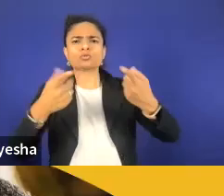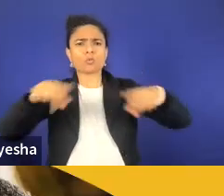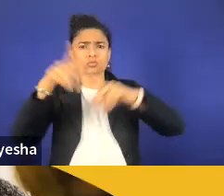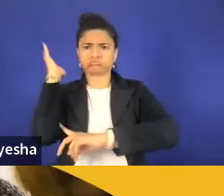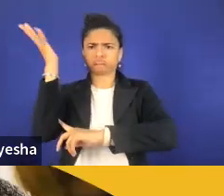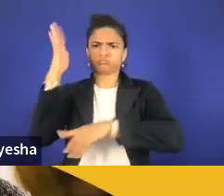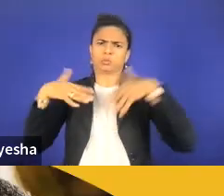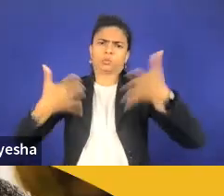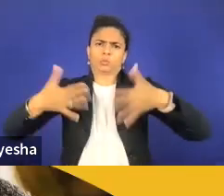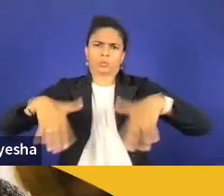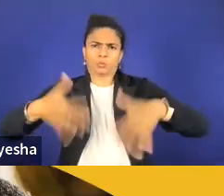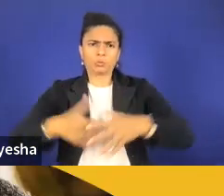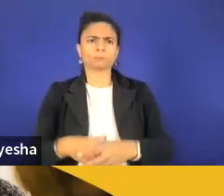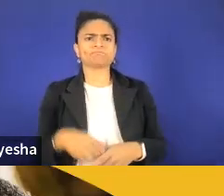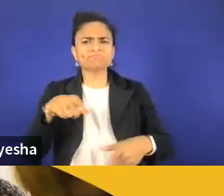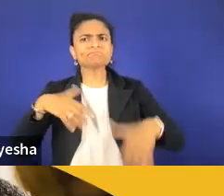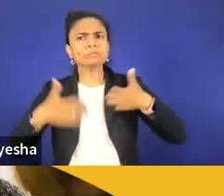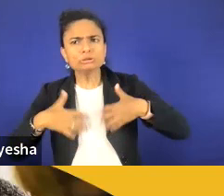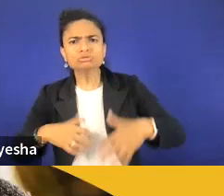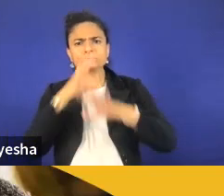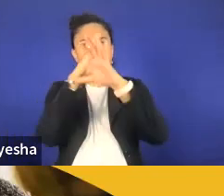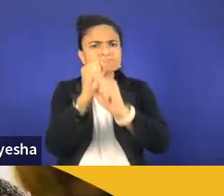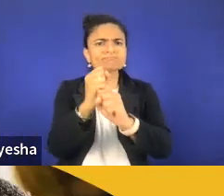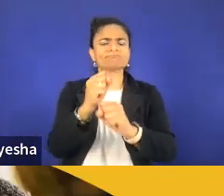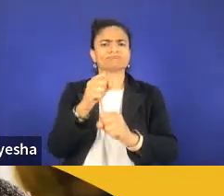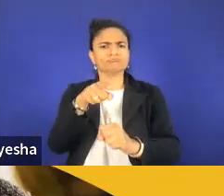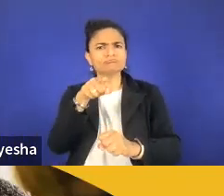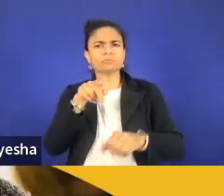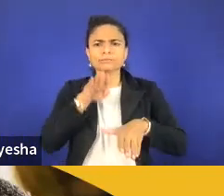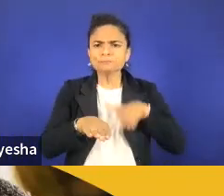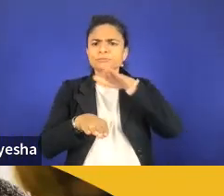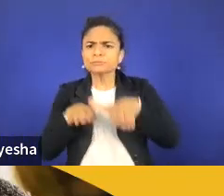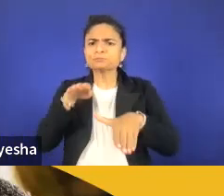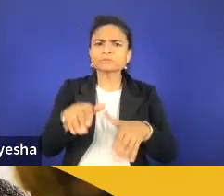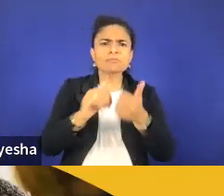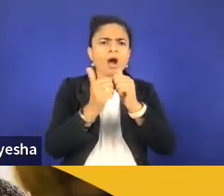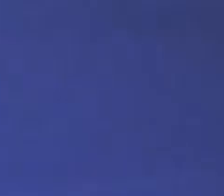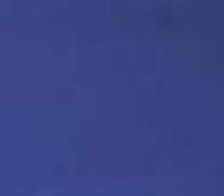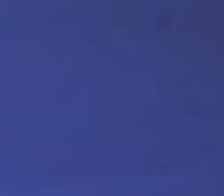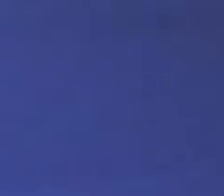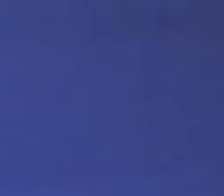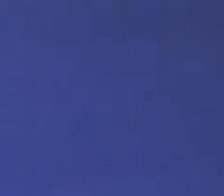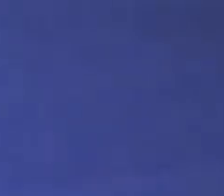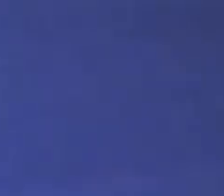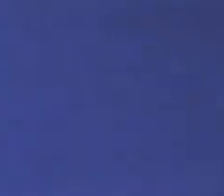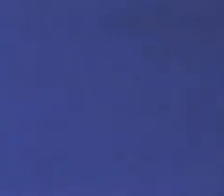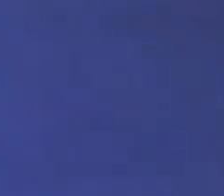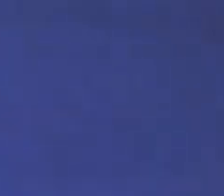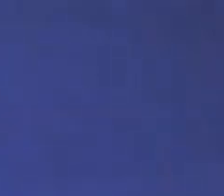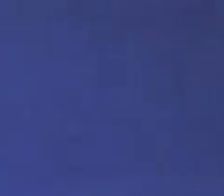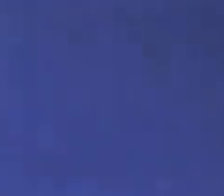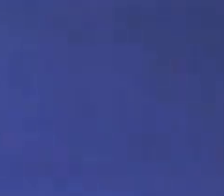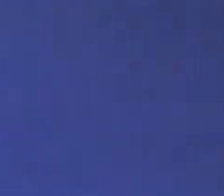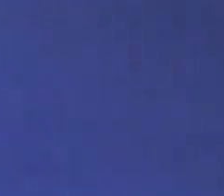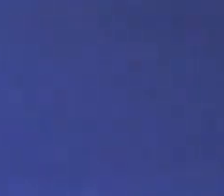more comprehensive lifecycle support. And apologies to everyone. I know there was some issues with the audio at the beginning there, so I hope you